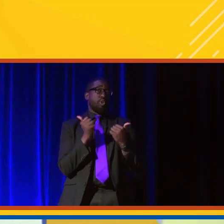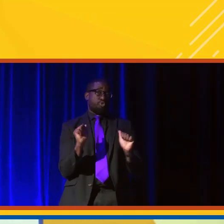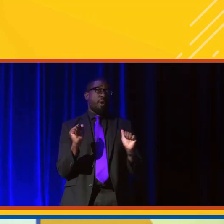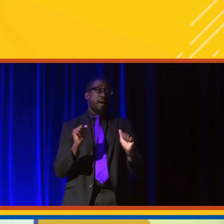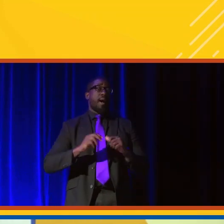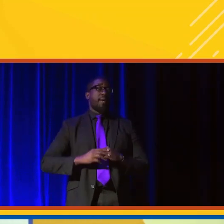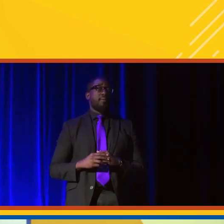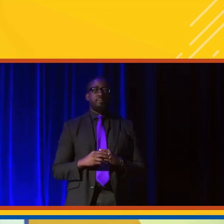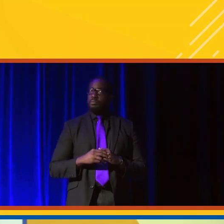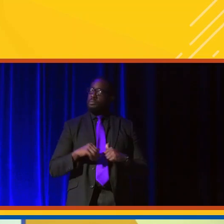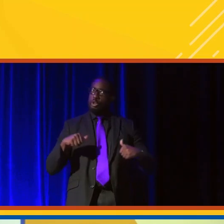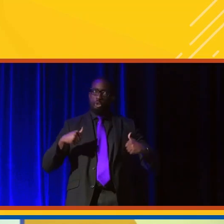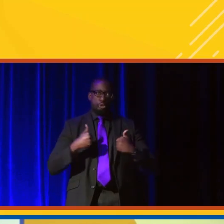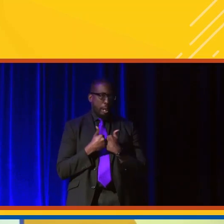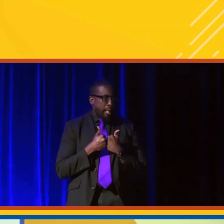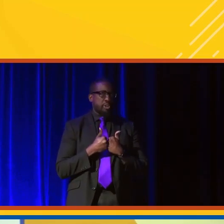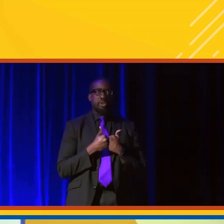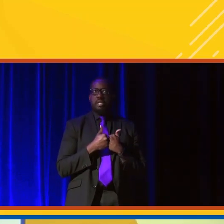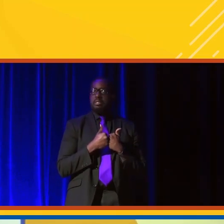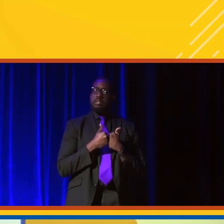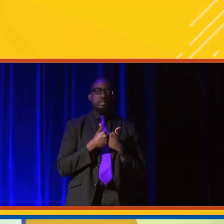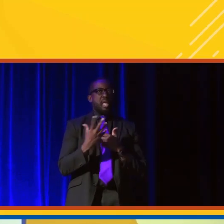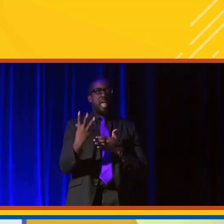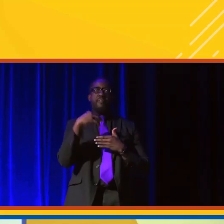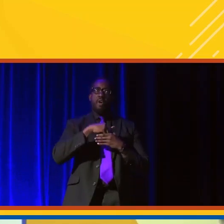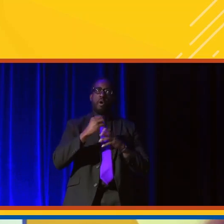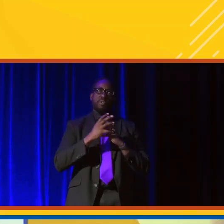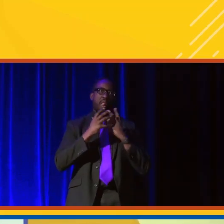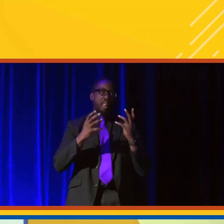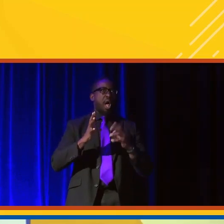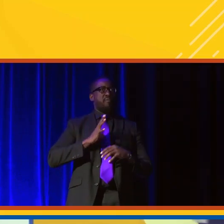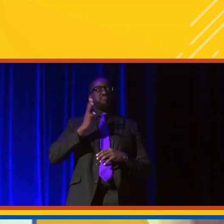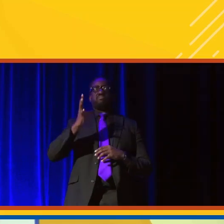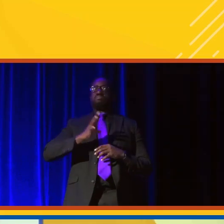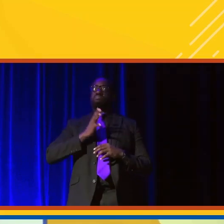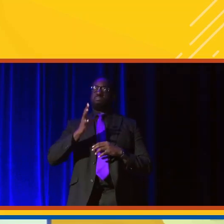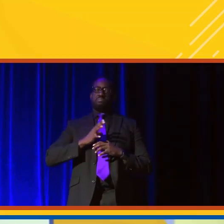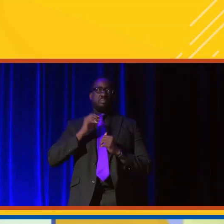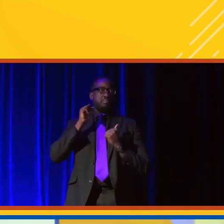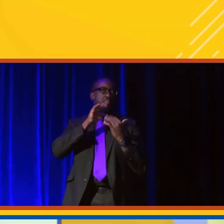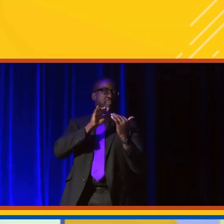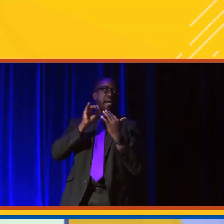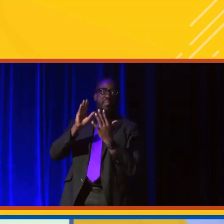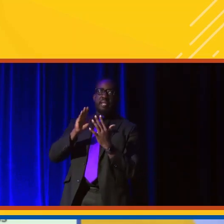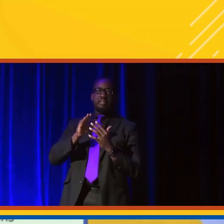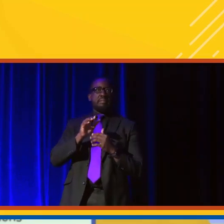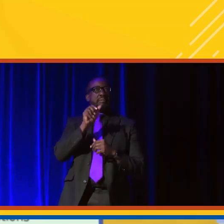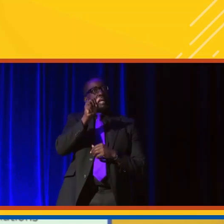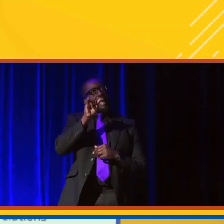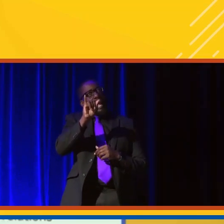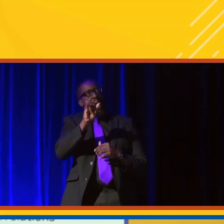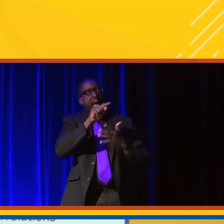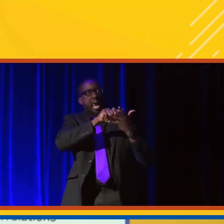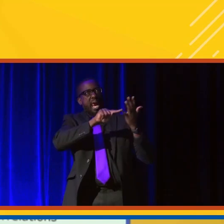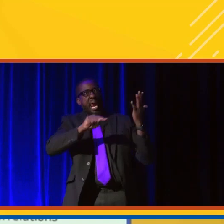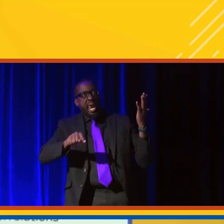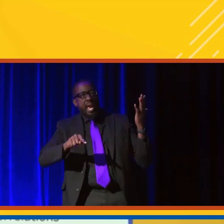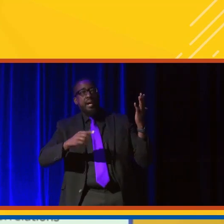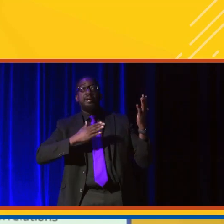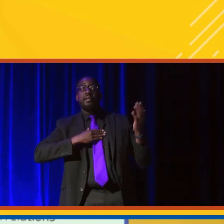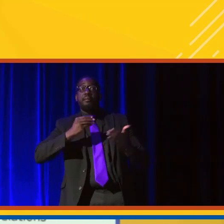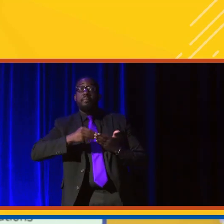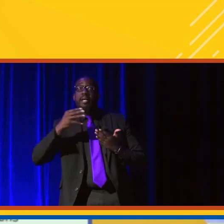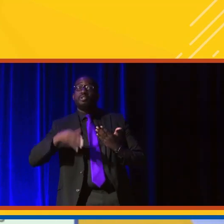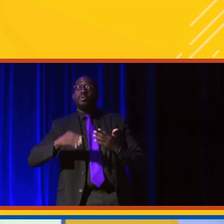task, and it involves a lot of the state-of-the-art developments in message passing, graph neural networks, and AI. But my student, Charlie, who's a